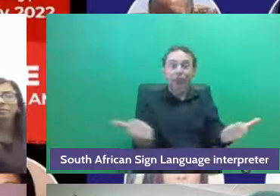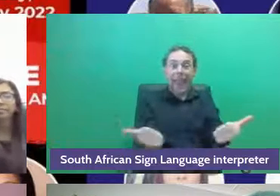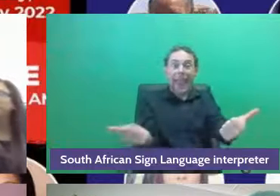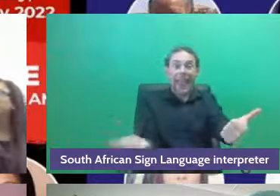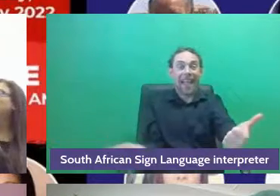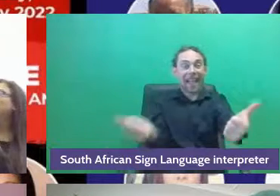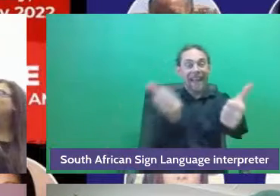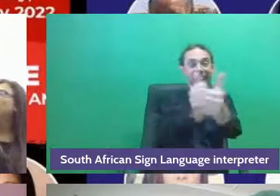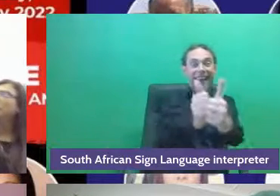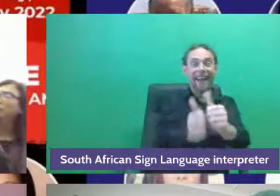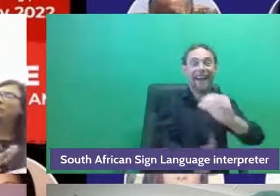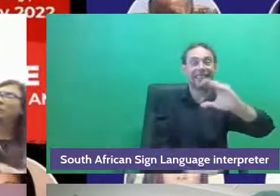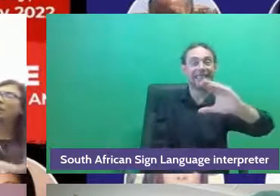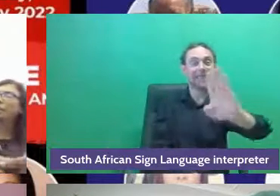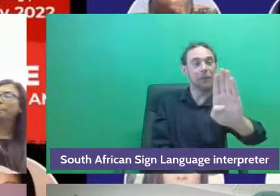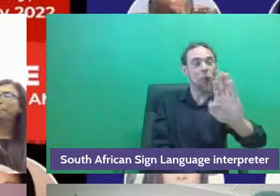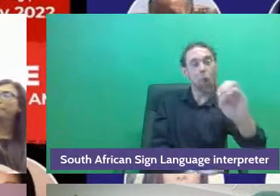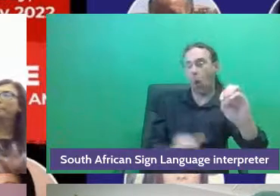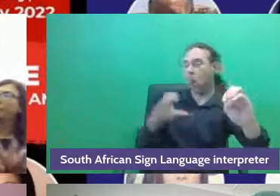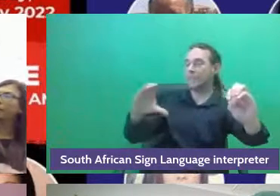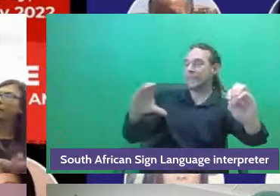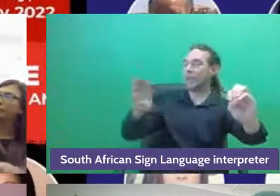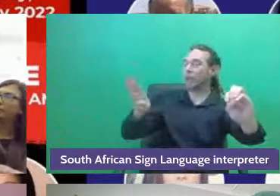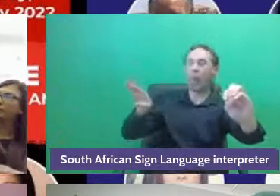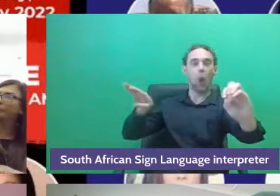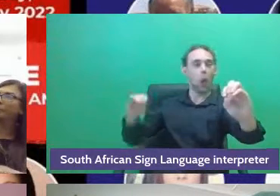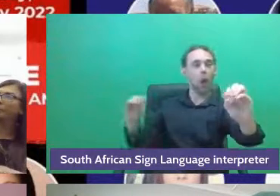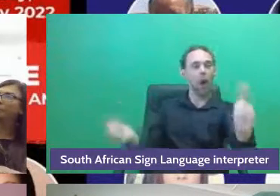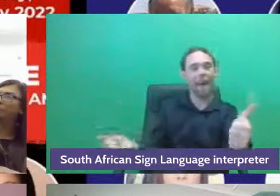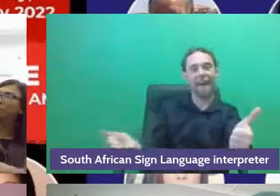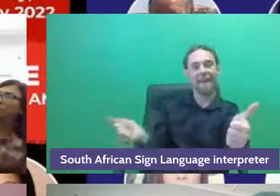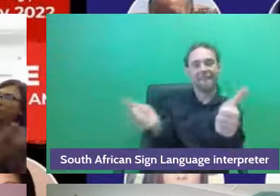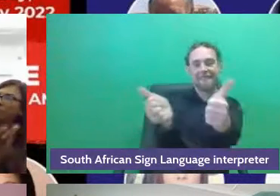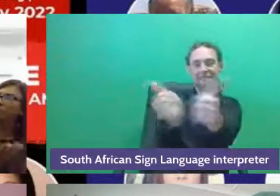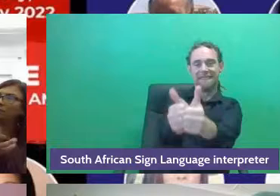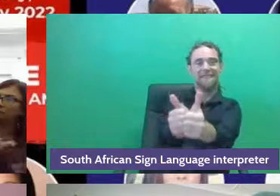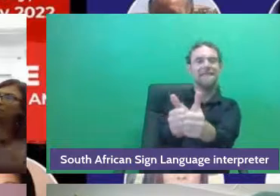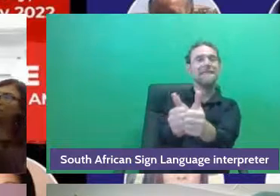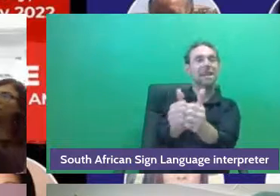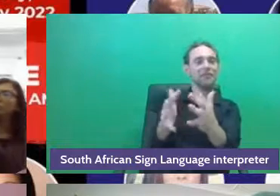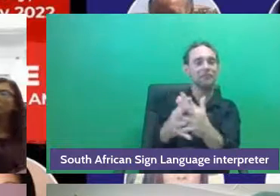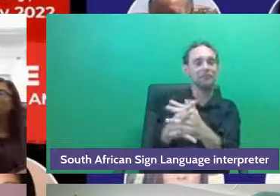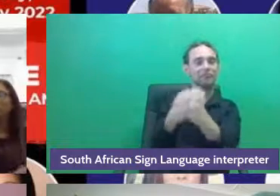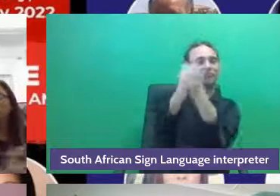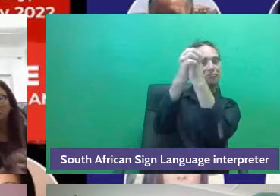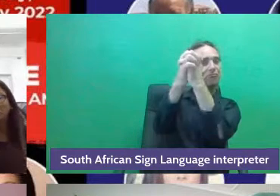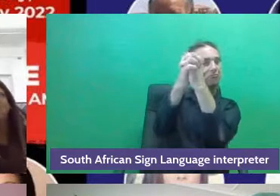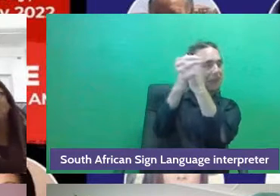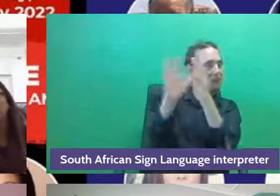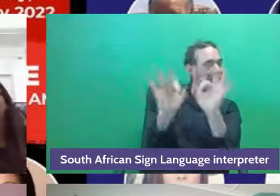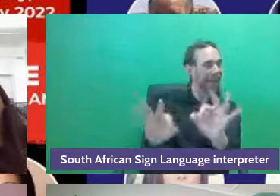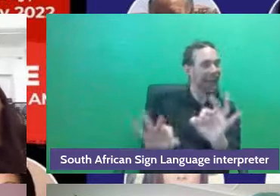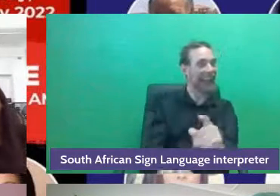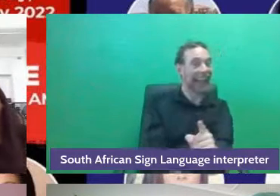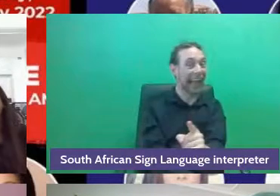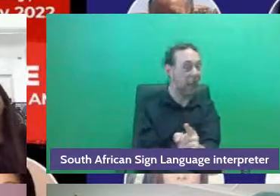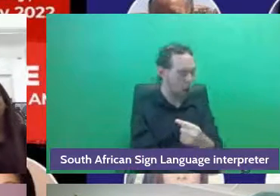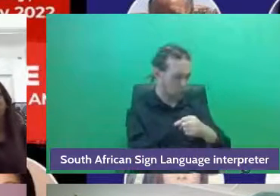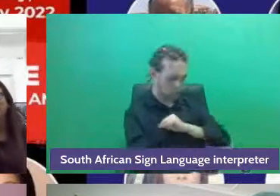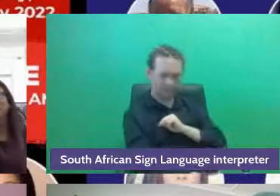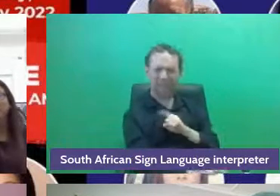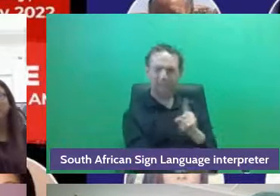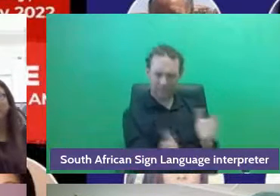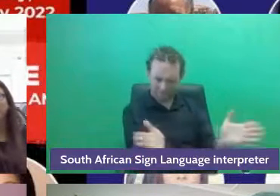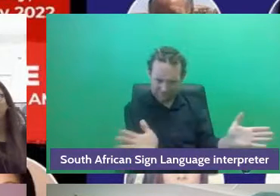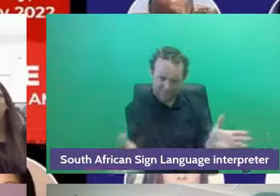that the community-based organizations that we're working with, that we should definitely look into and seeing how we can assist